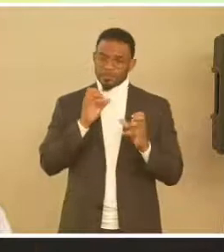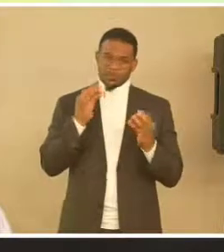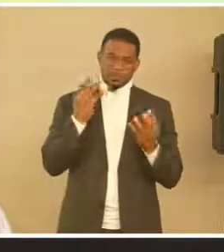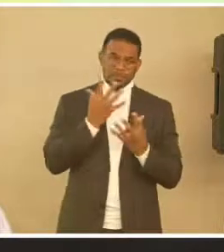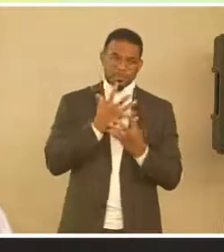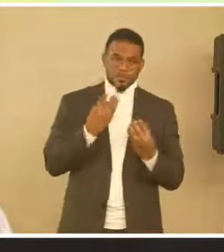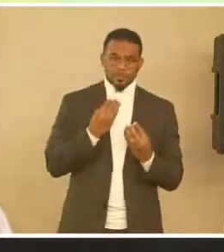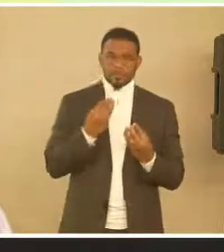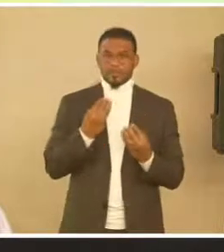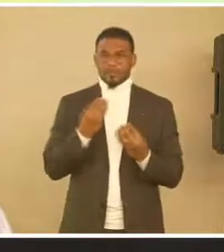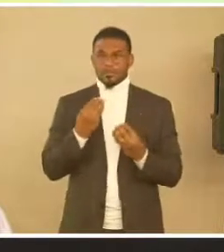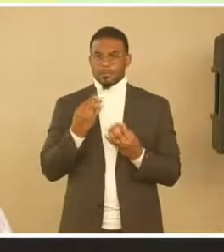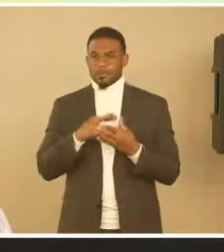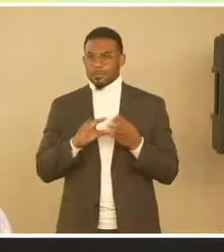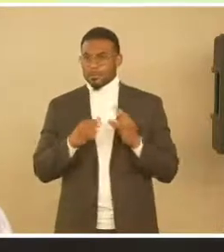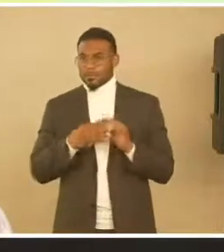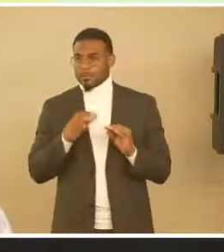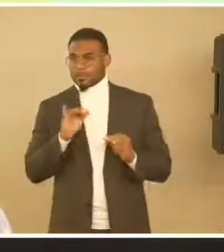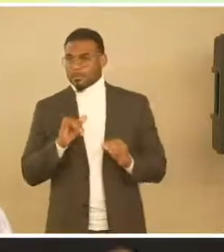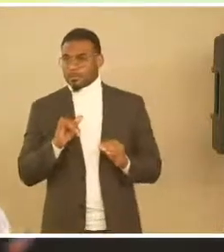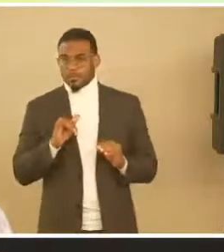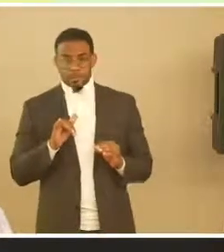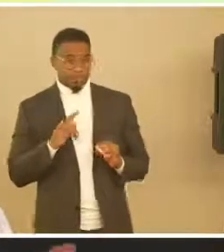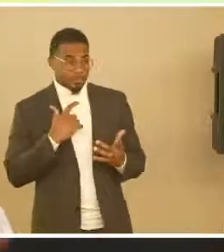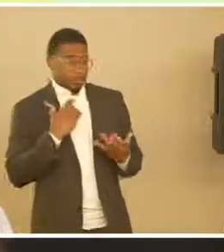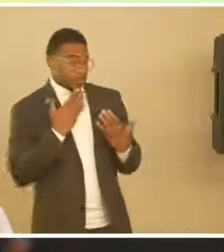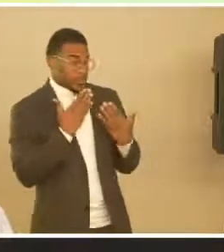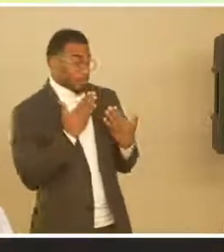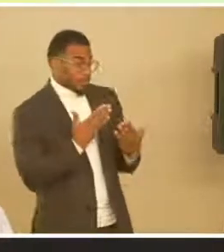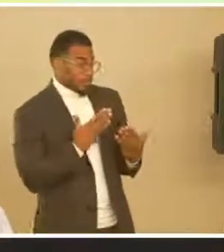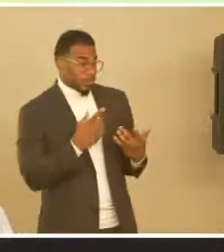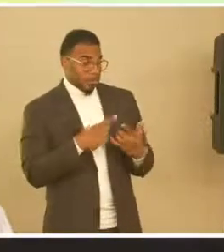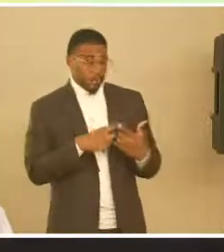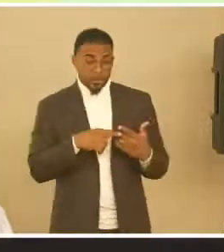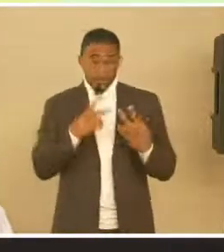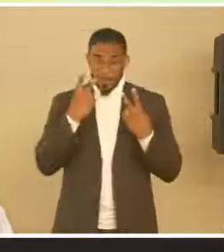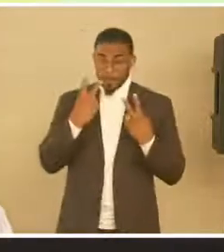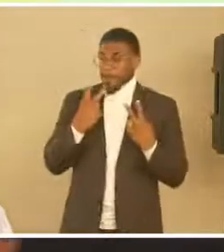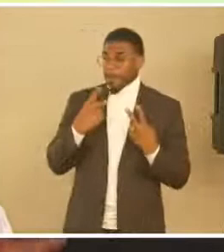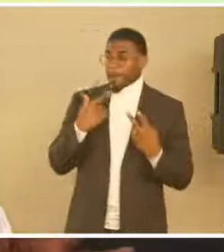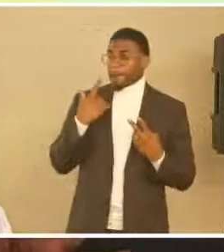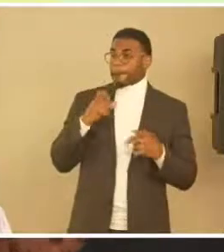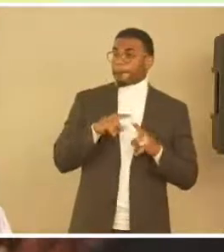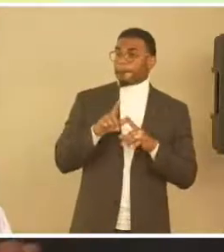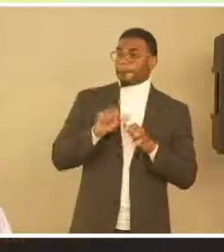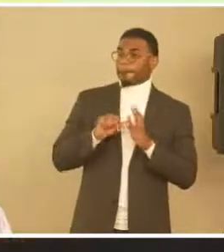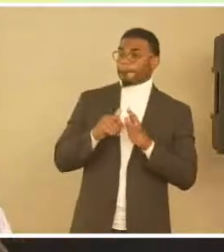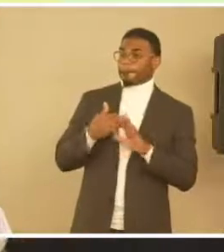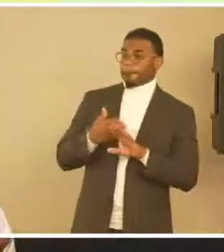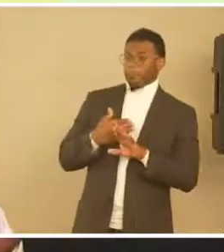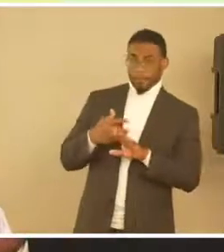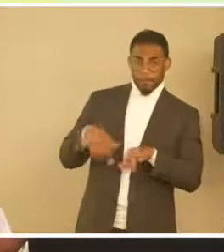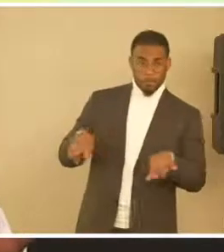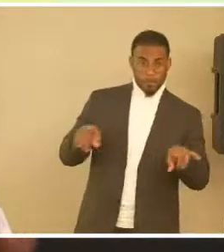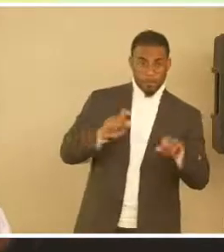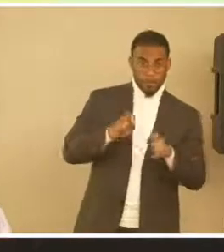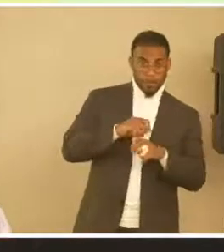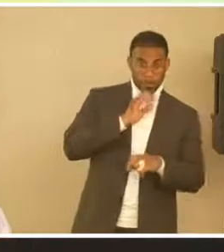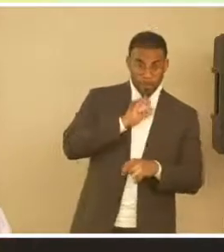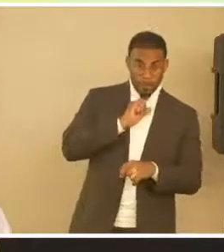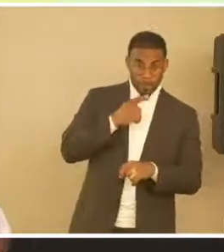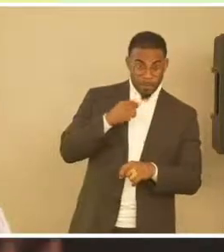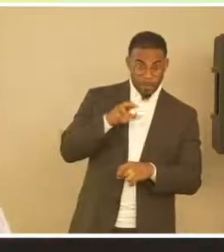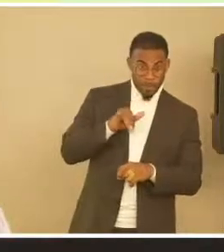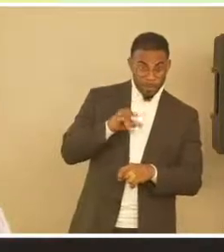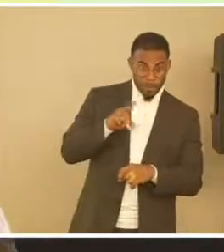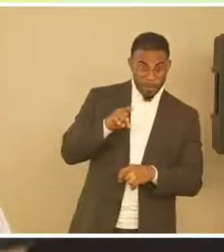phenomenal, phenomenal story that we're just so grateful to see. And I just also want to preface for those of a certain age,